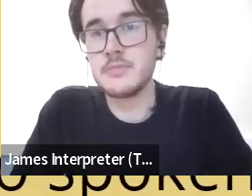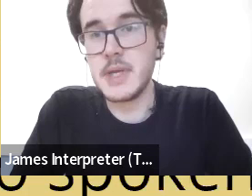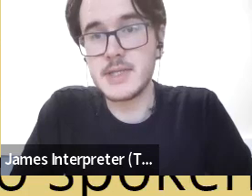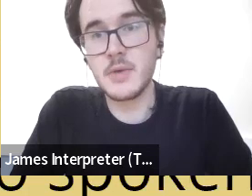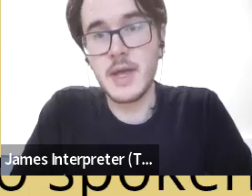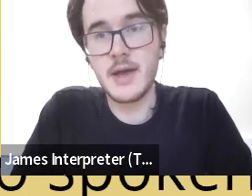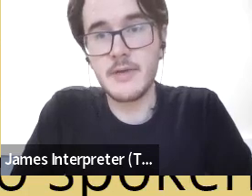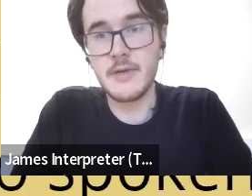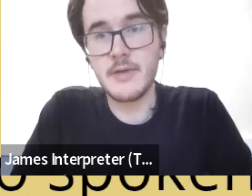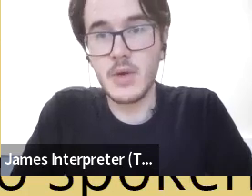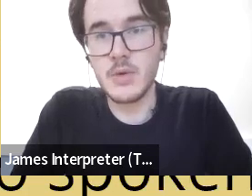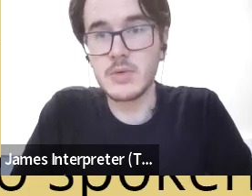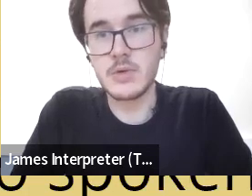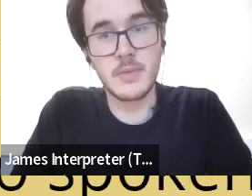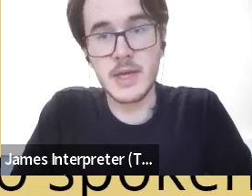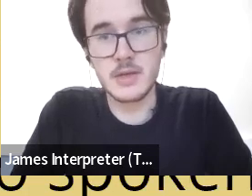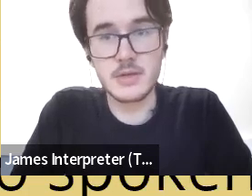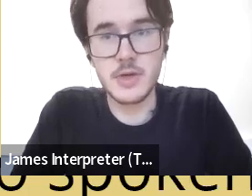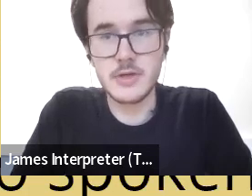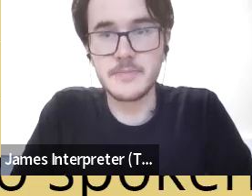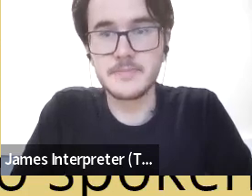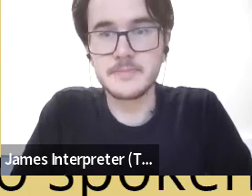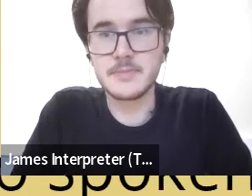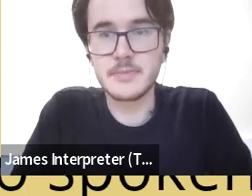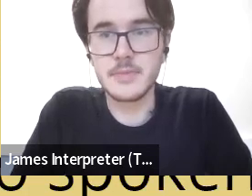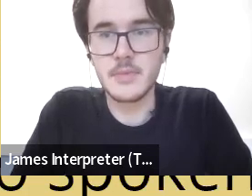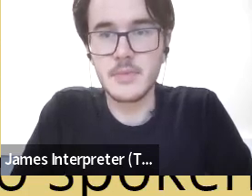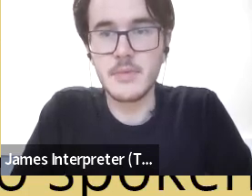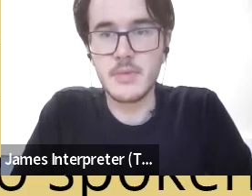So BSL, we have our own grammatical structure.